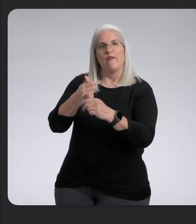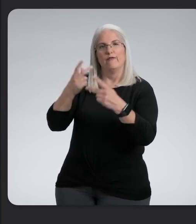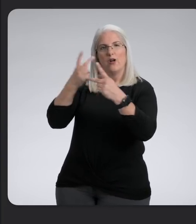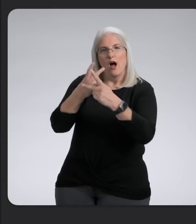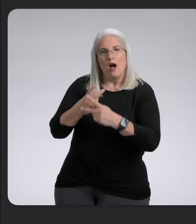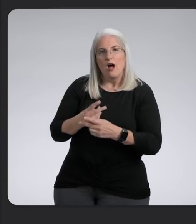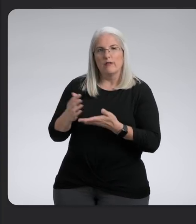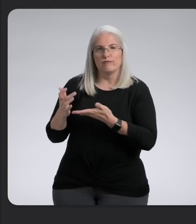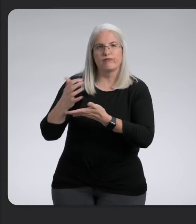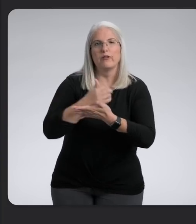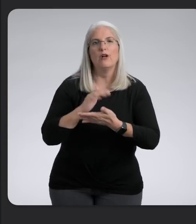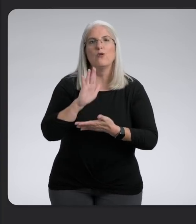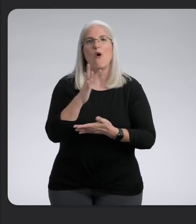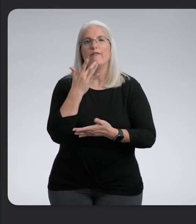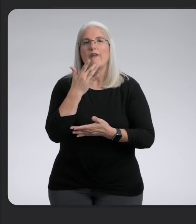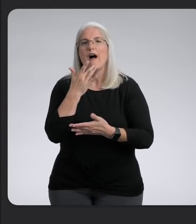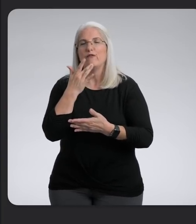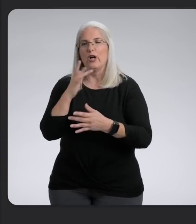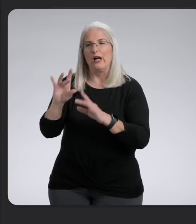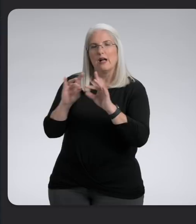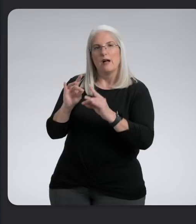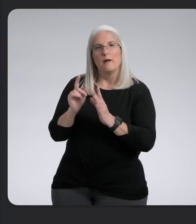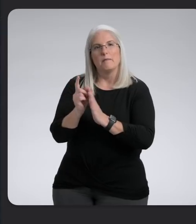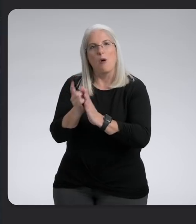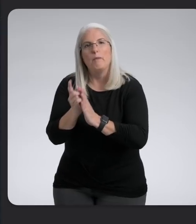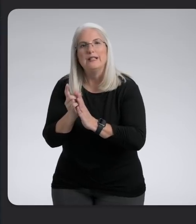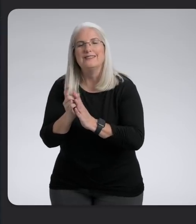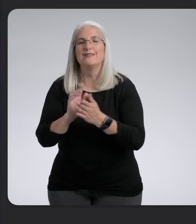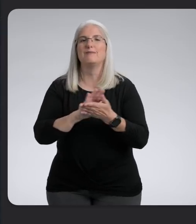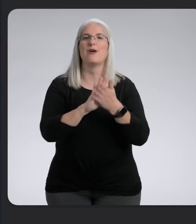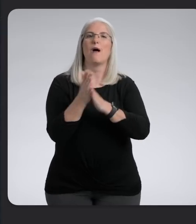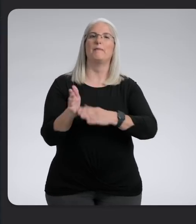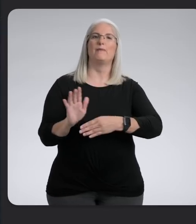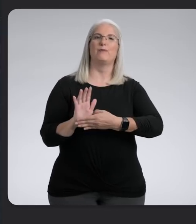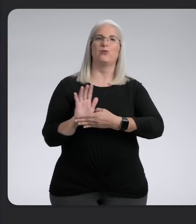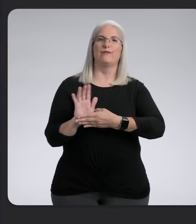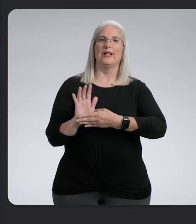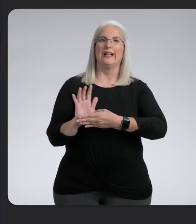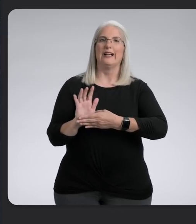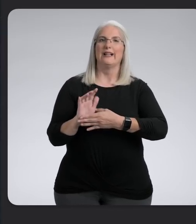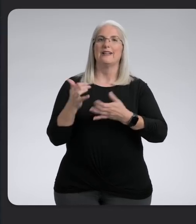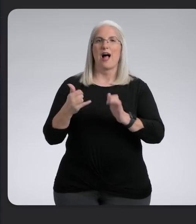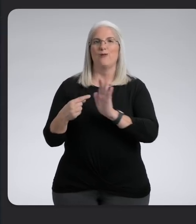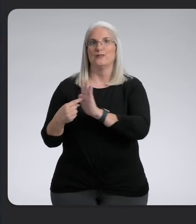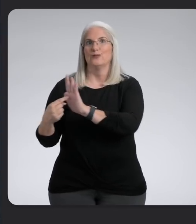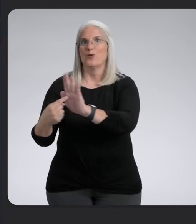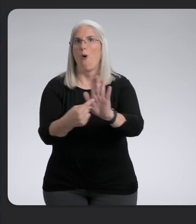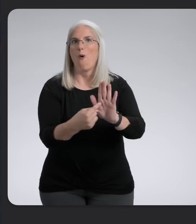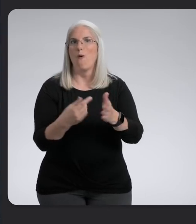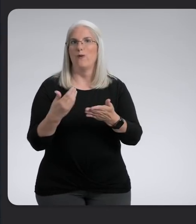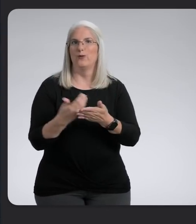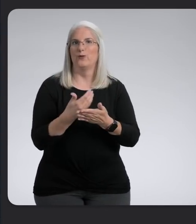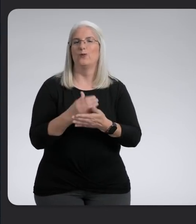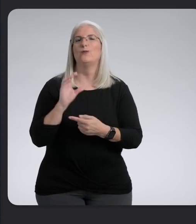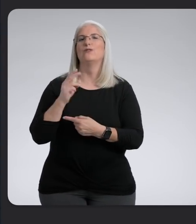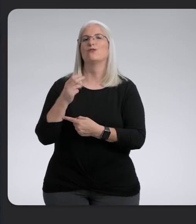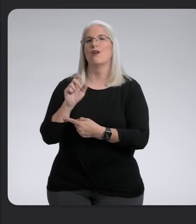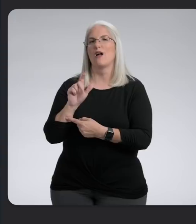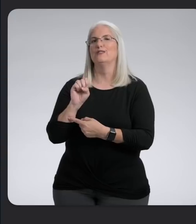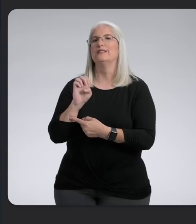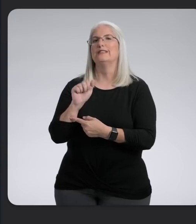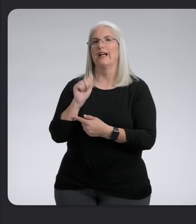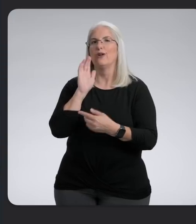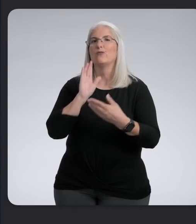photos and videos together into heartfelt movies. To take a closer look at what's new, here's Chelsea. Thanks,